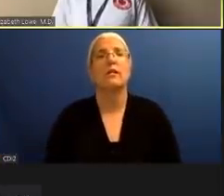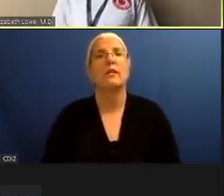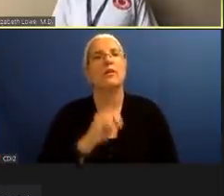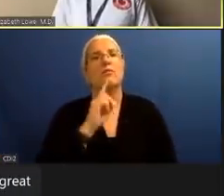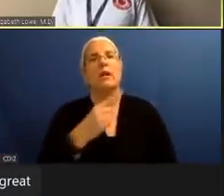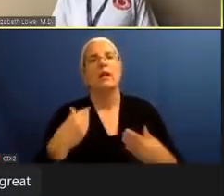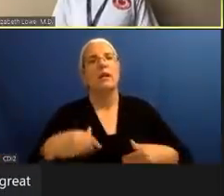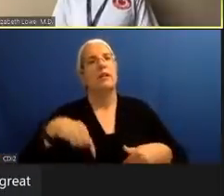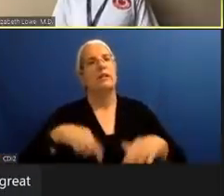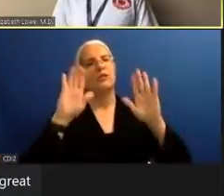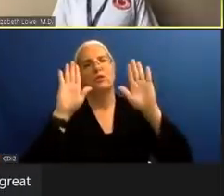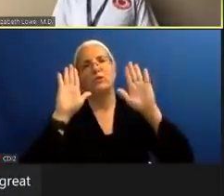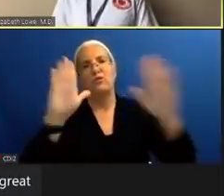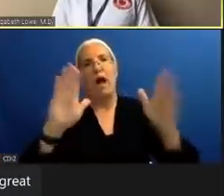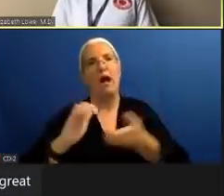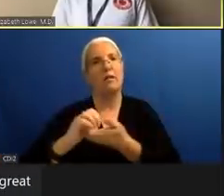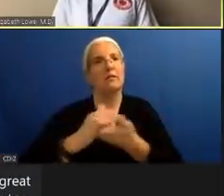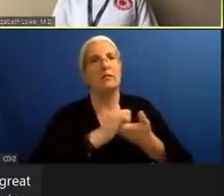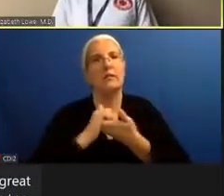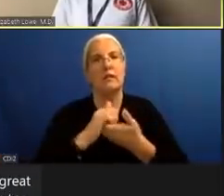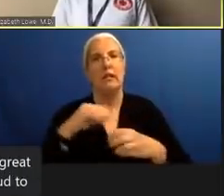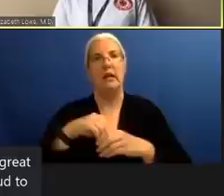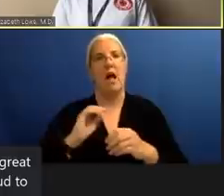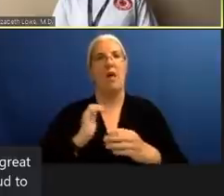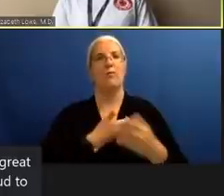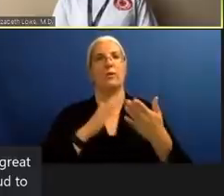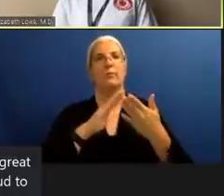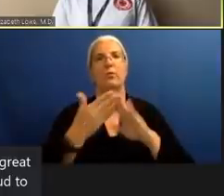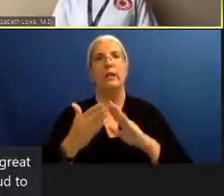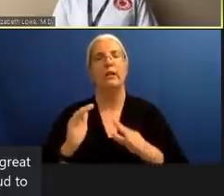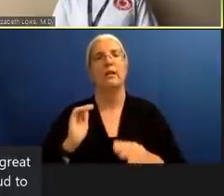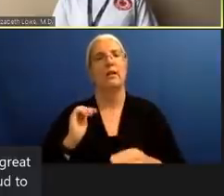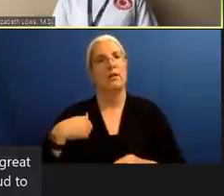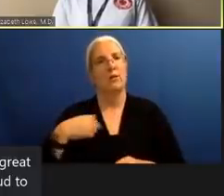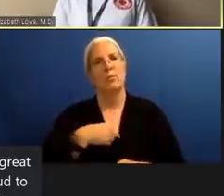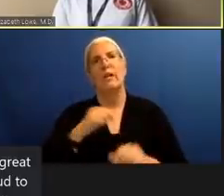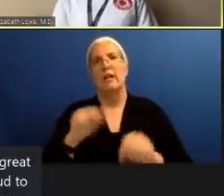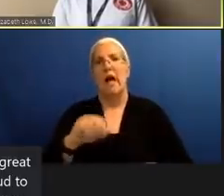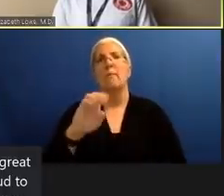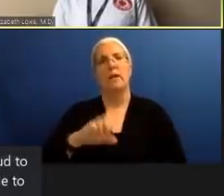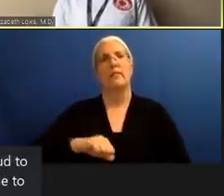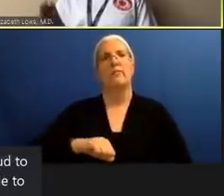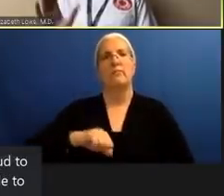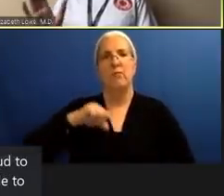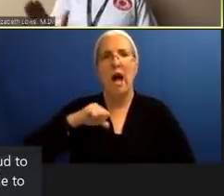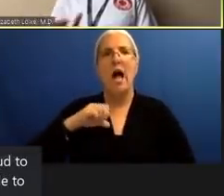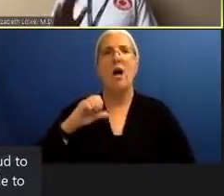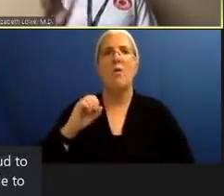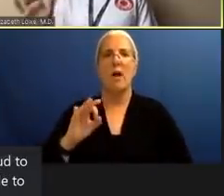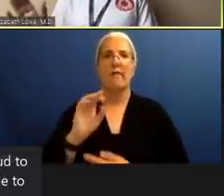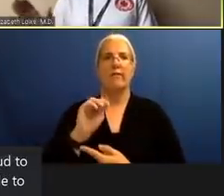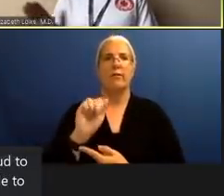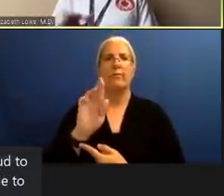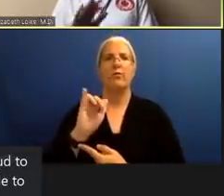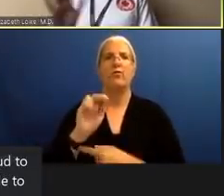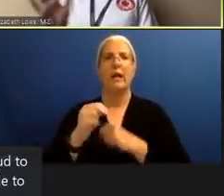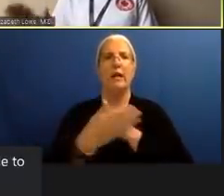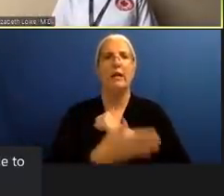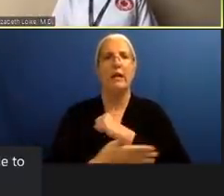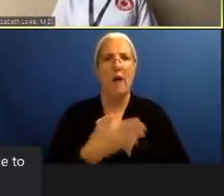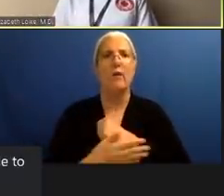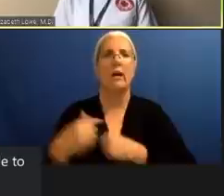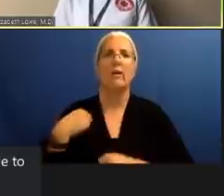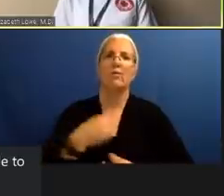been really proud to be part of Marin County, where we've been able to collaborate with what would be considered different insurance models